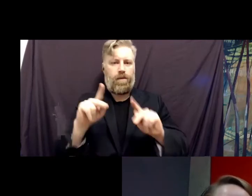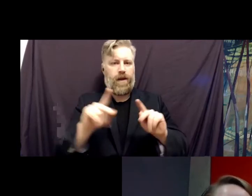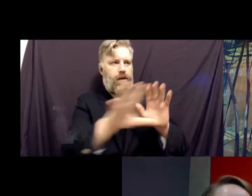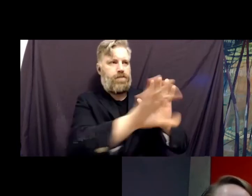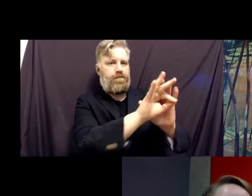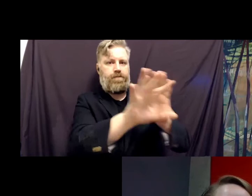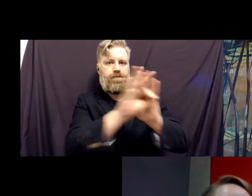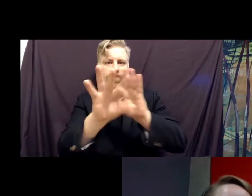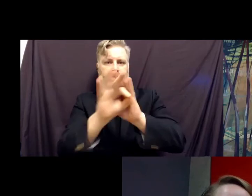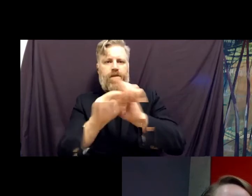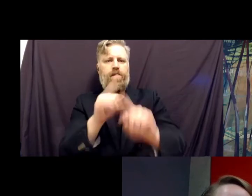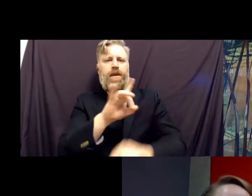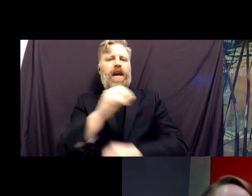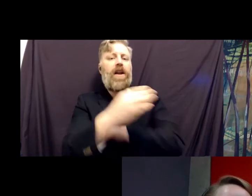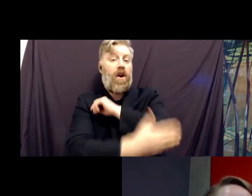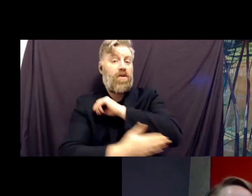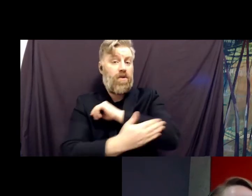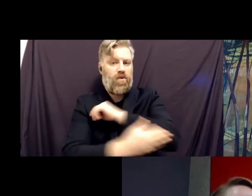than 80 countries.